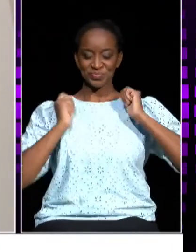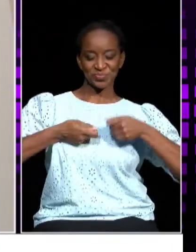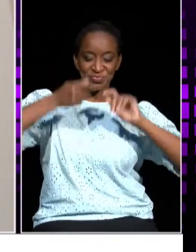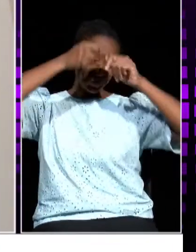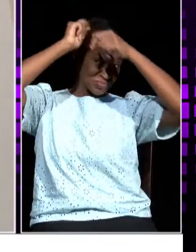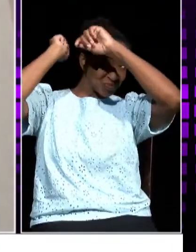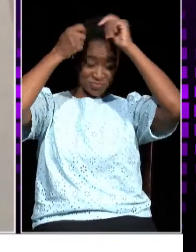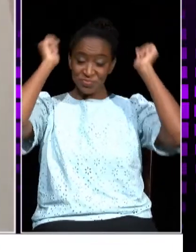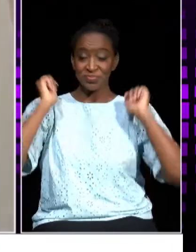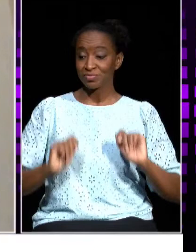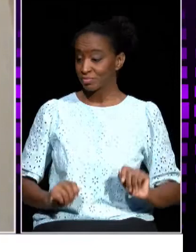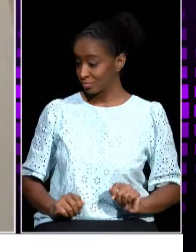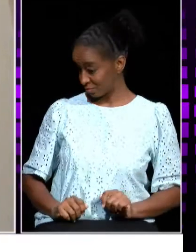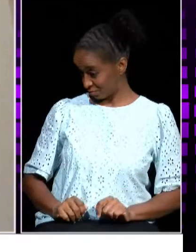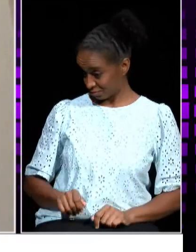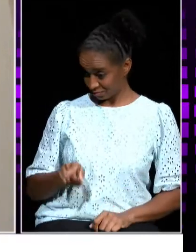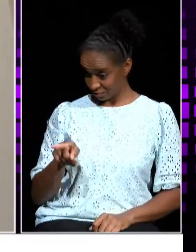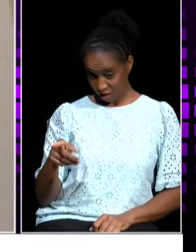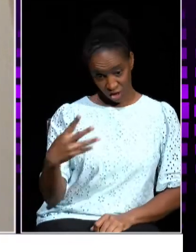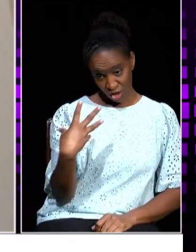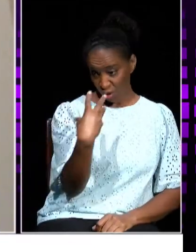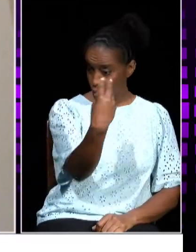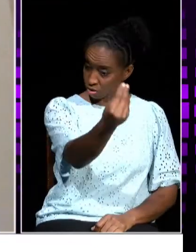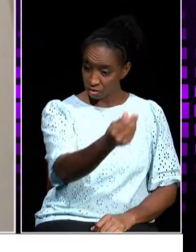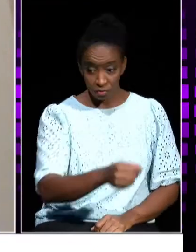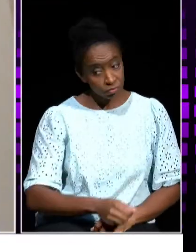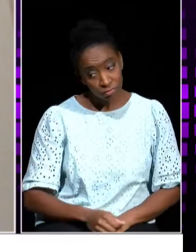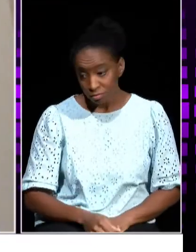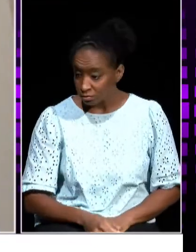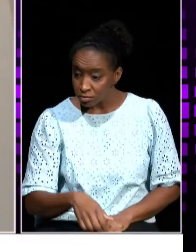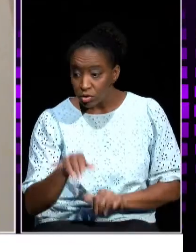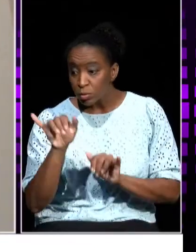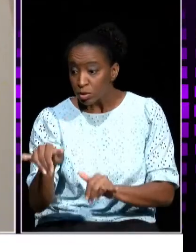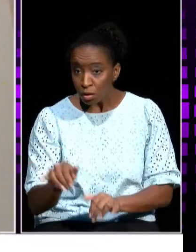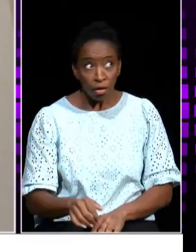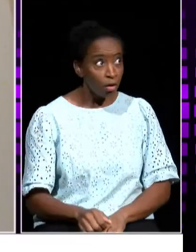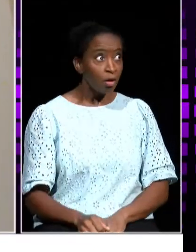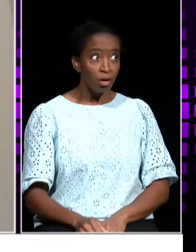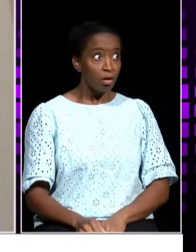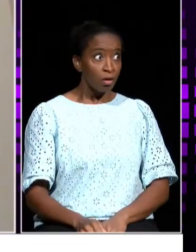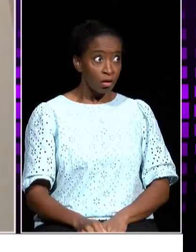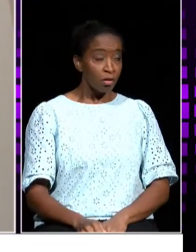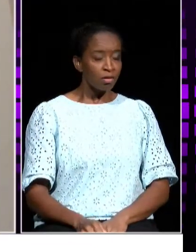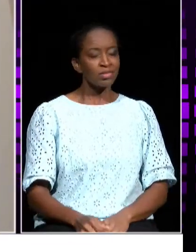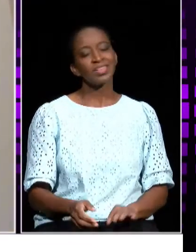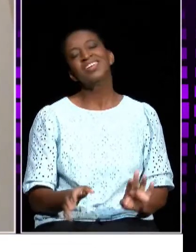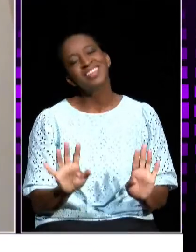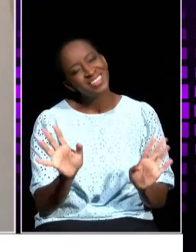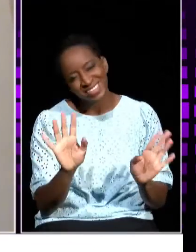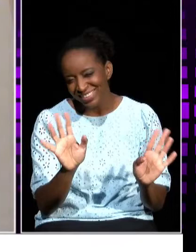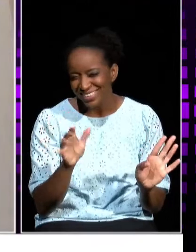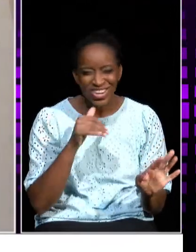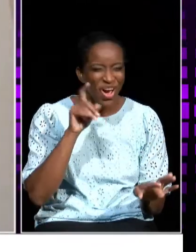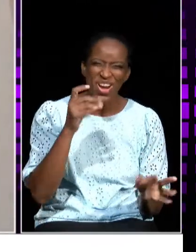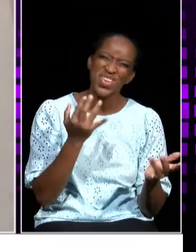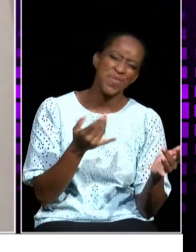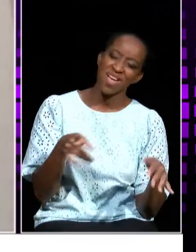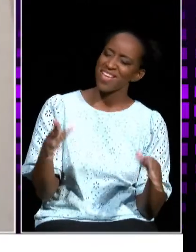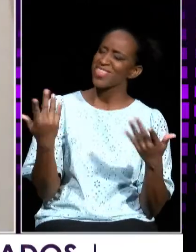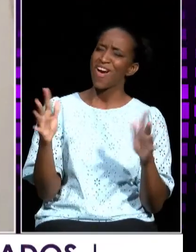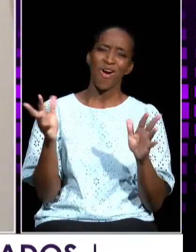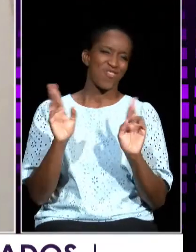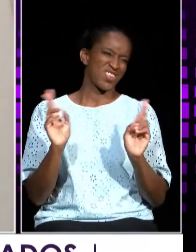that, you don't have to do that to the child. But we know for a fact that sometimes when children want to do